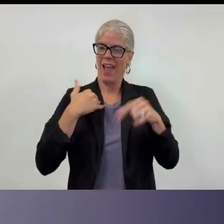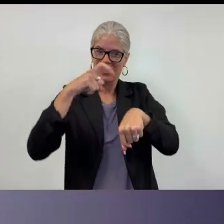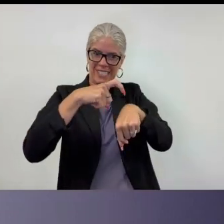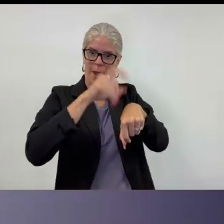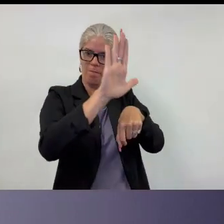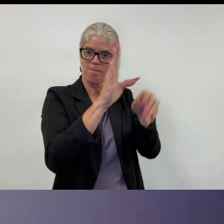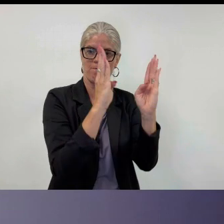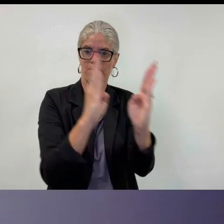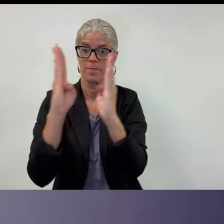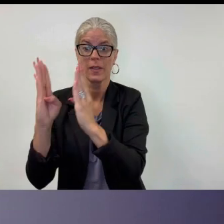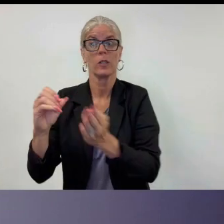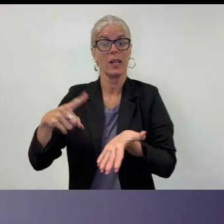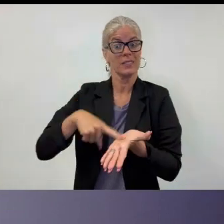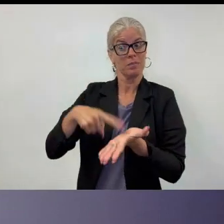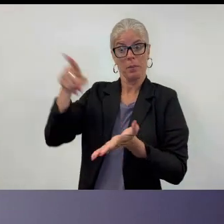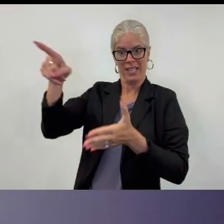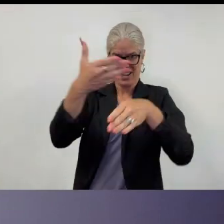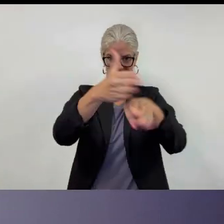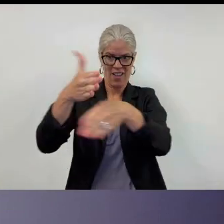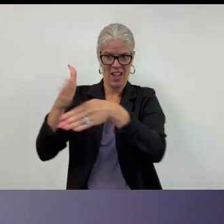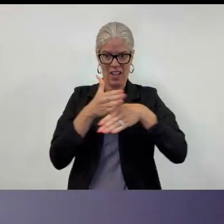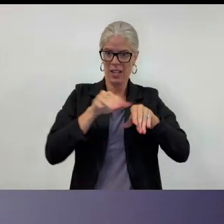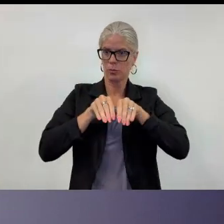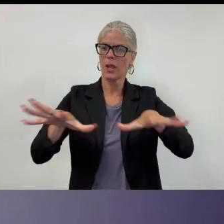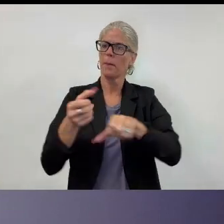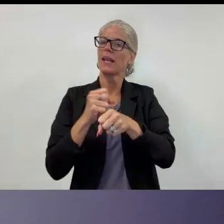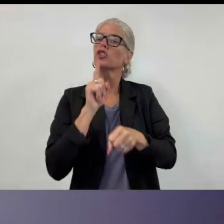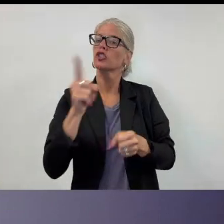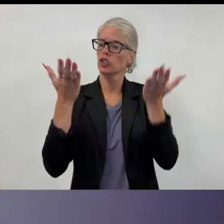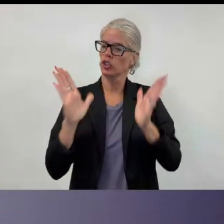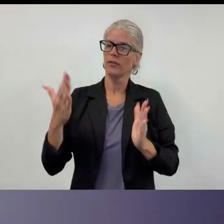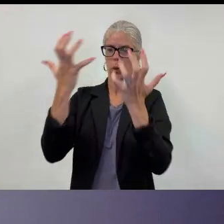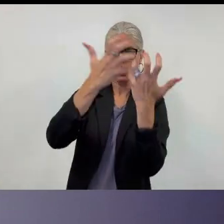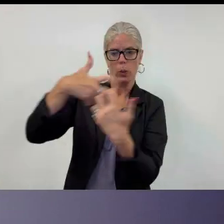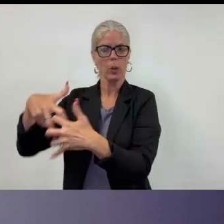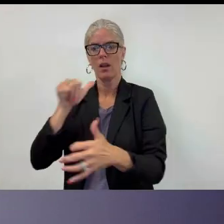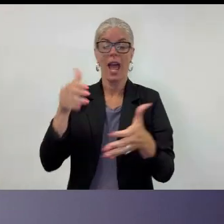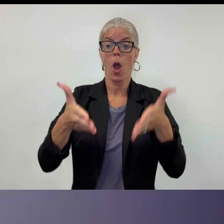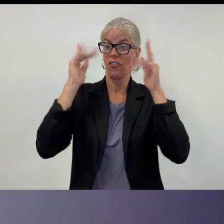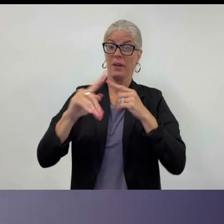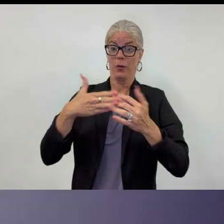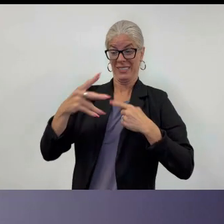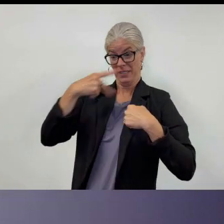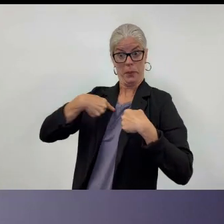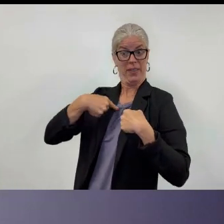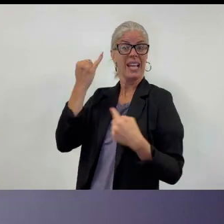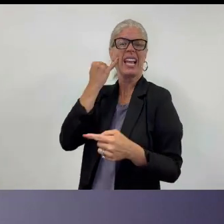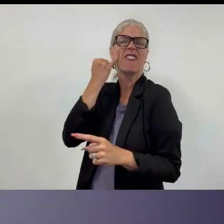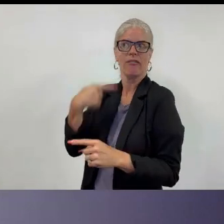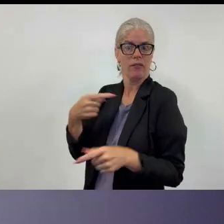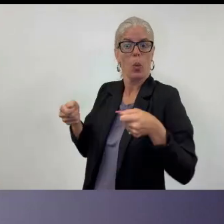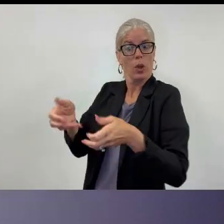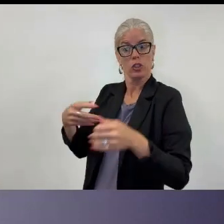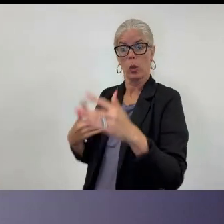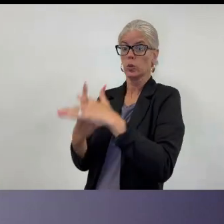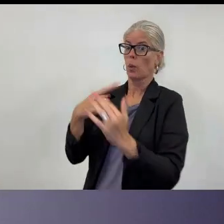you have to go to another section, the next people that come in, because that's another, and they divide the work up equally amongst the